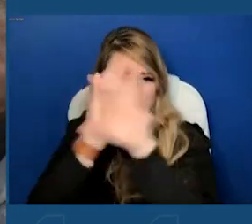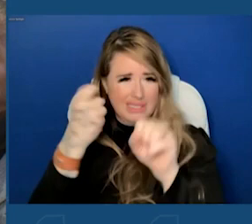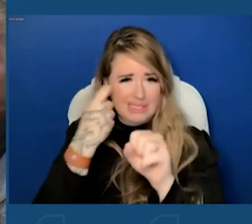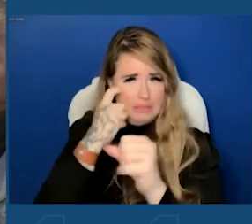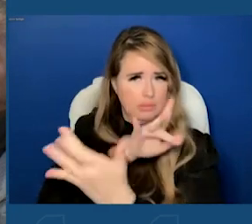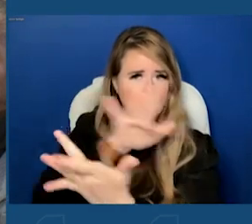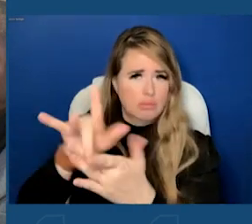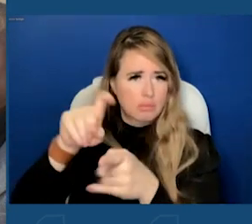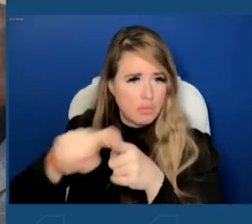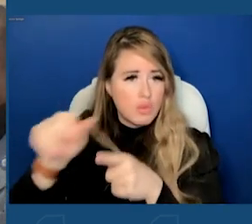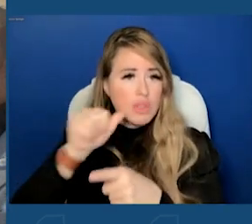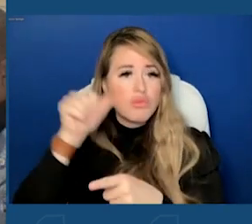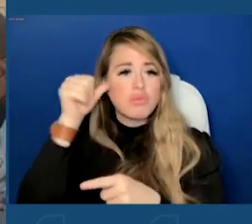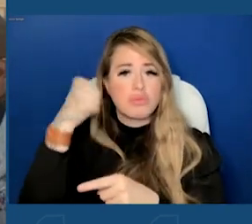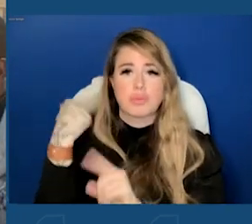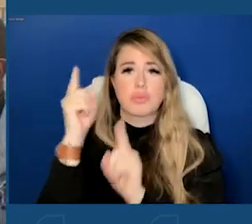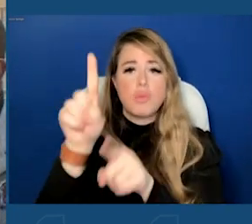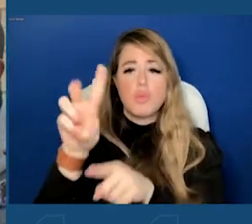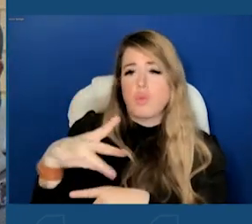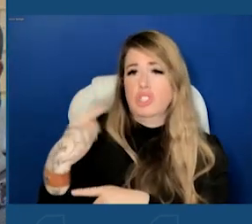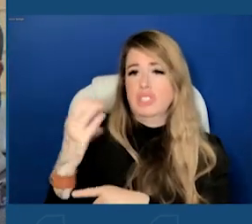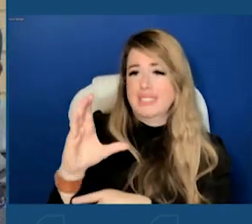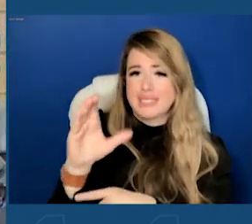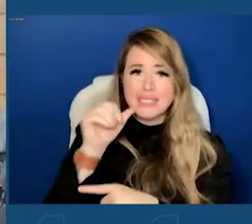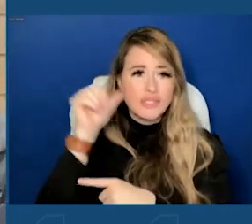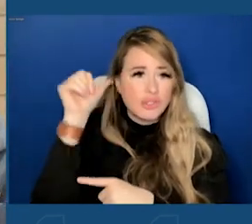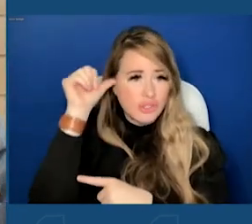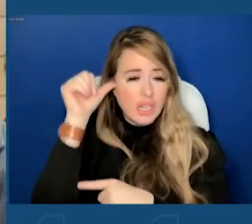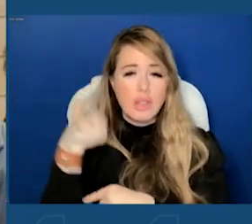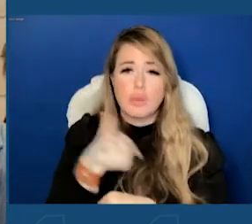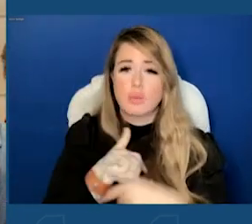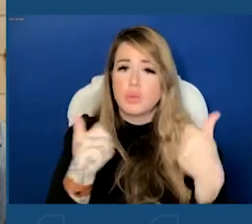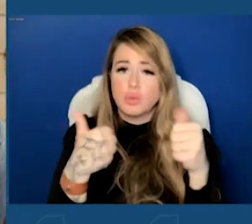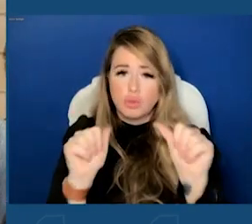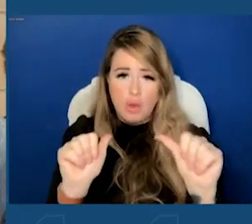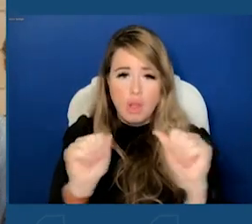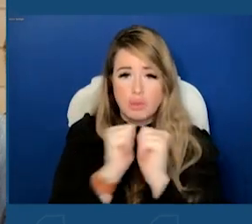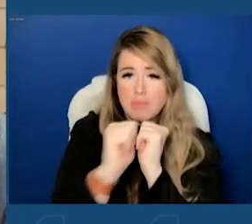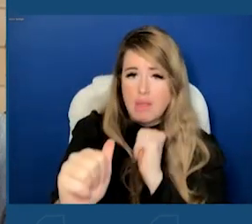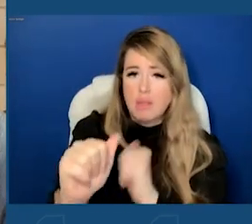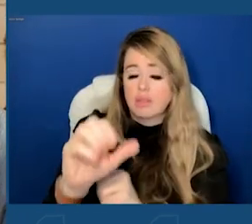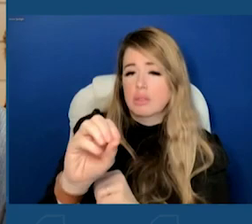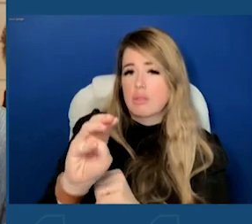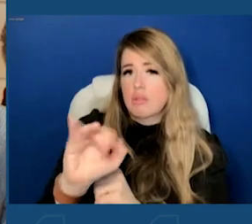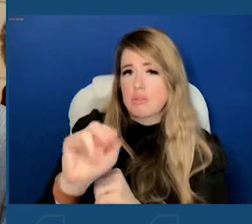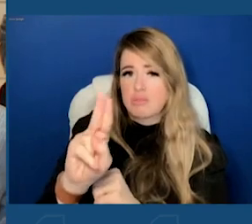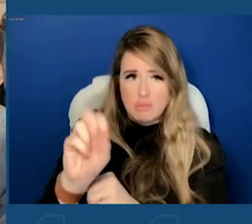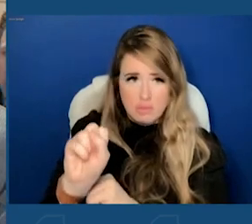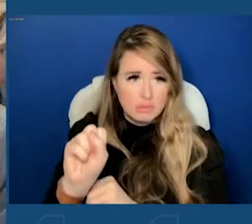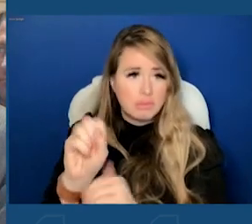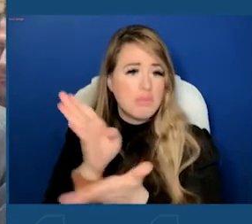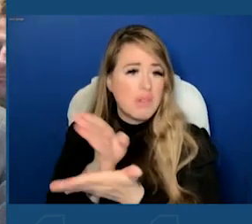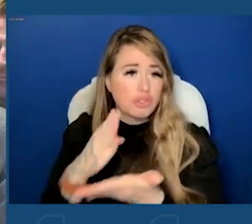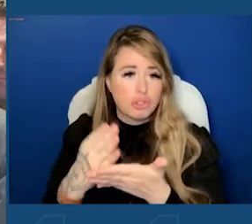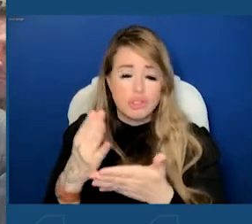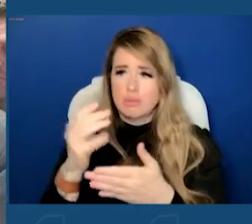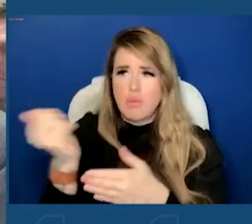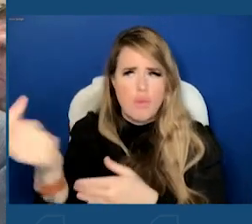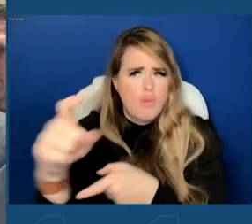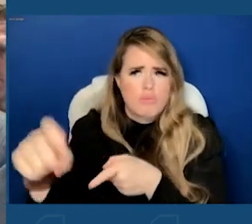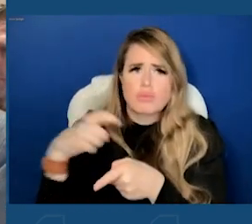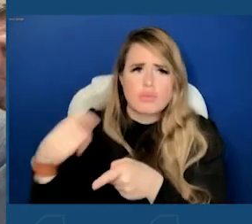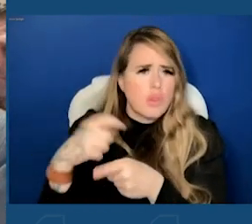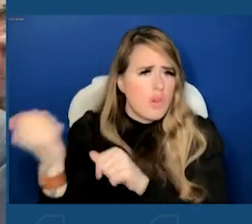was in Washington, D.C. yesterday as we were trying to pass the omnibus budget, and I've got calls from all of them. They were on the ground